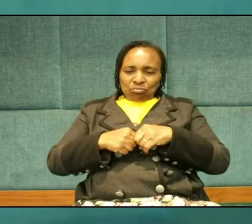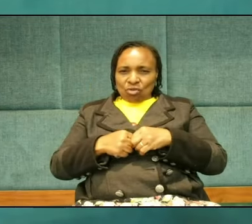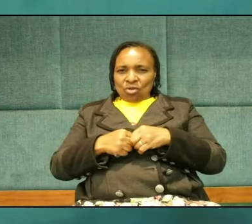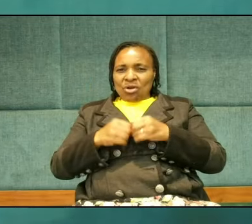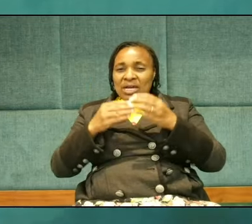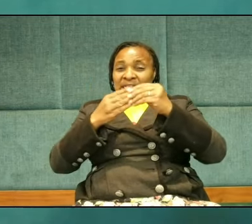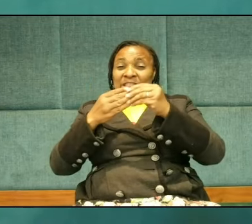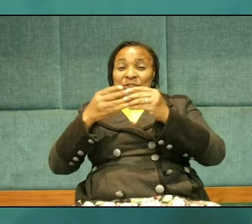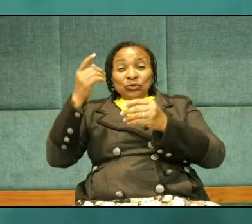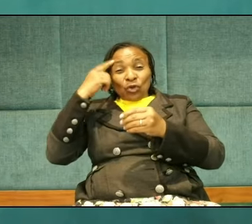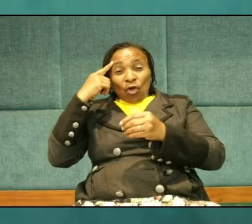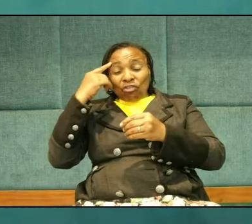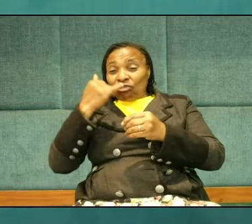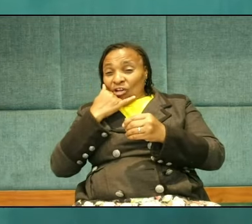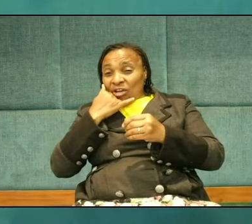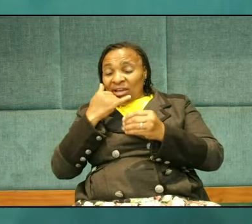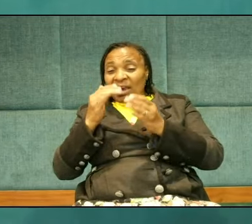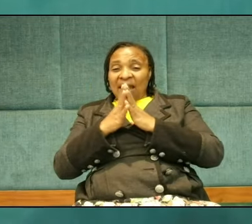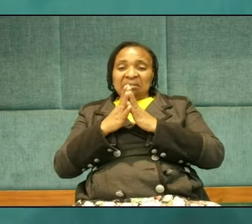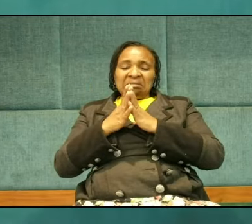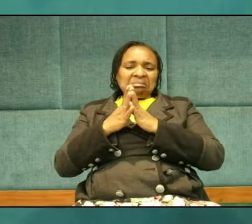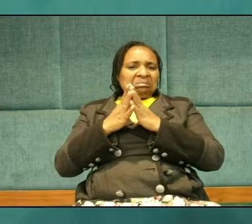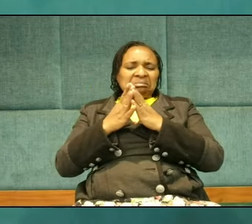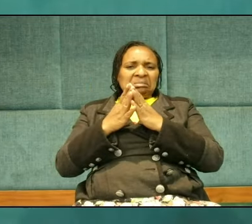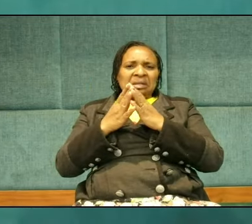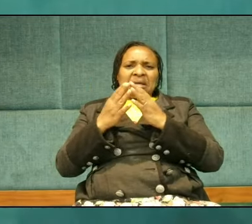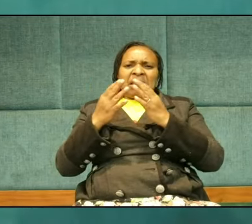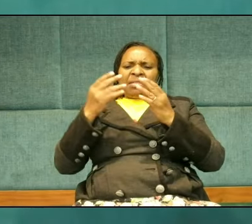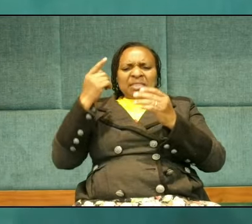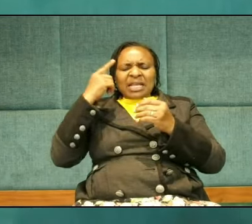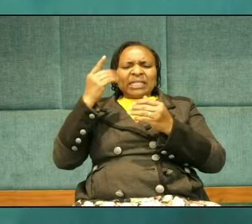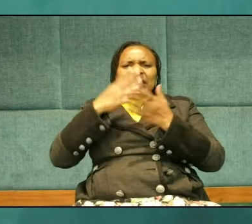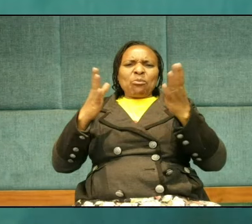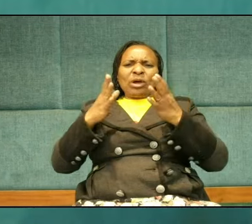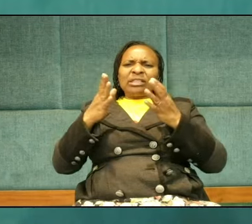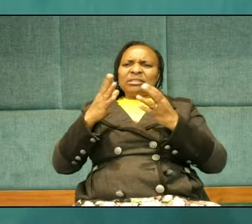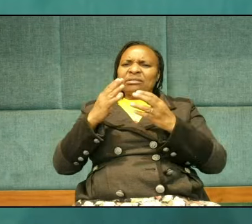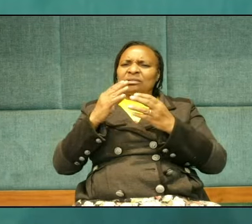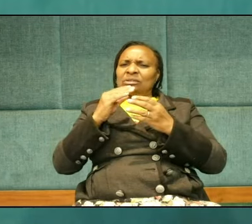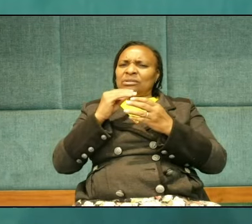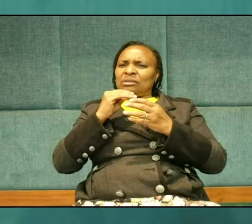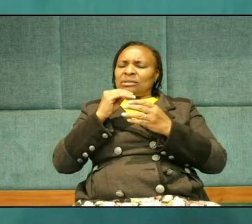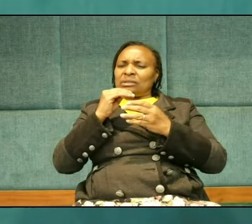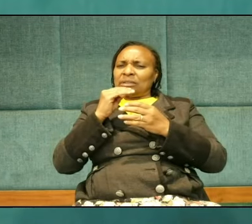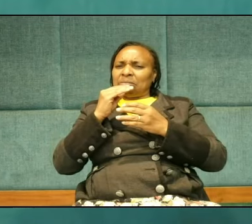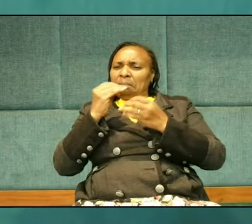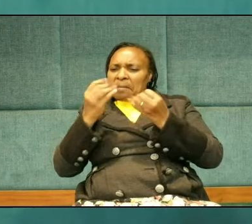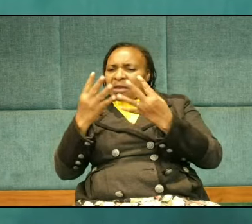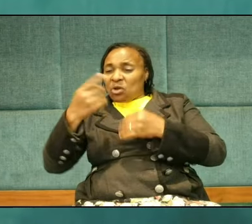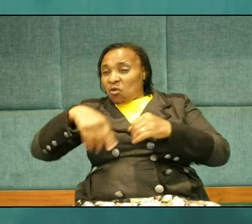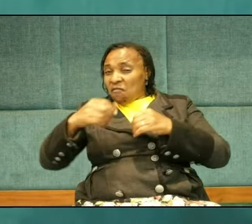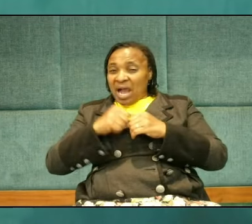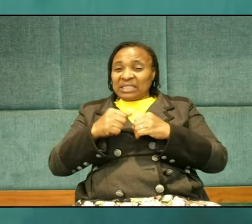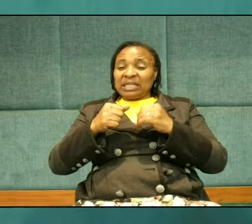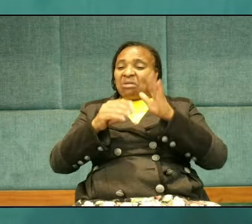action. Actually, I think this is something that most of us have defied, because they think